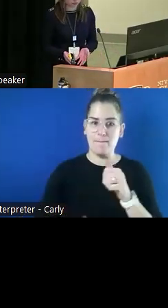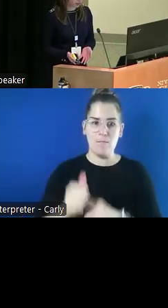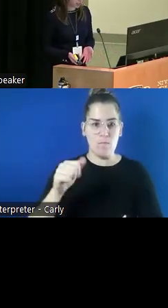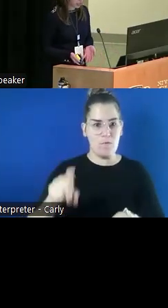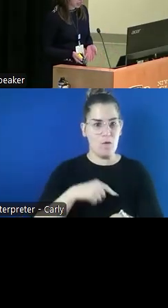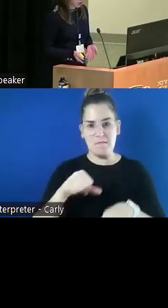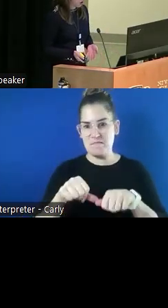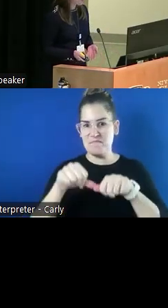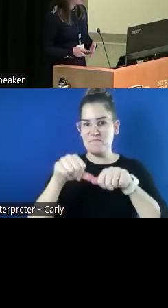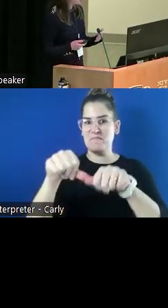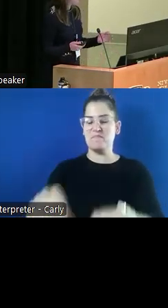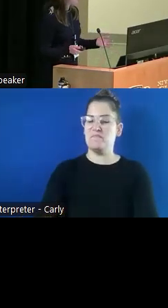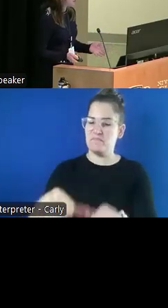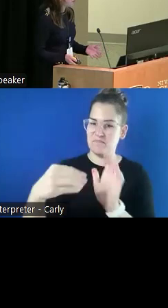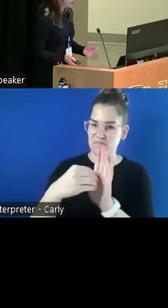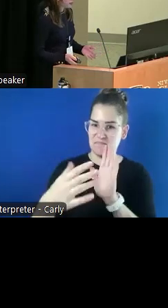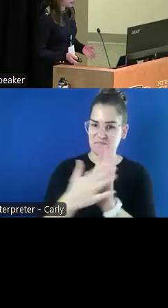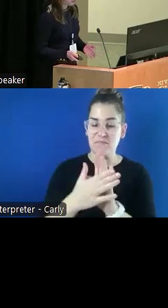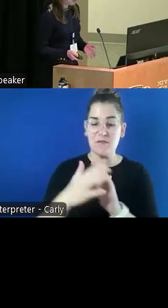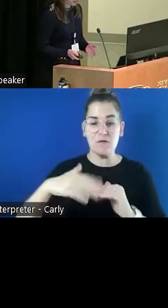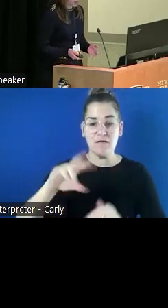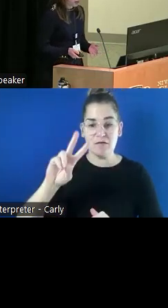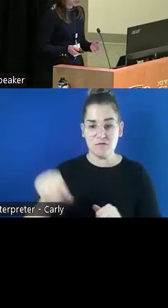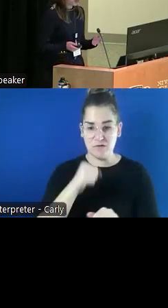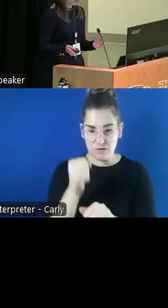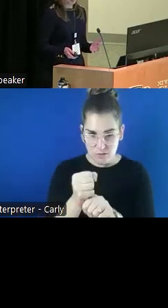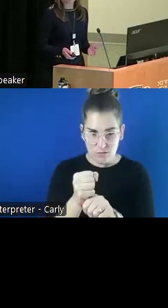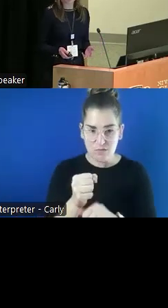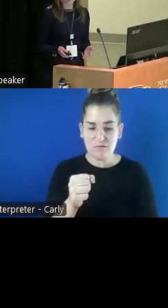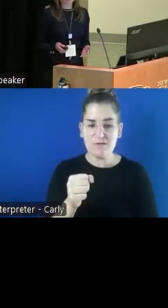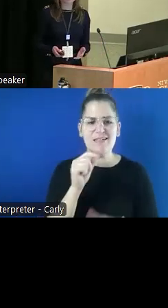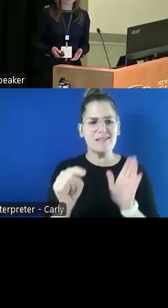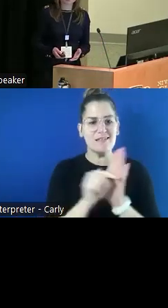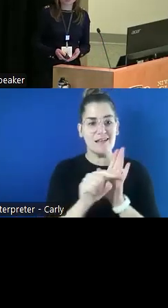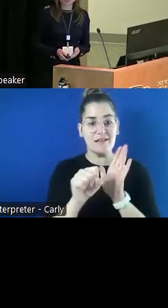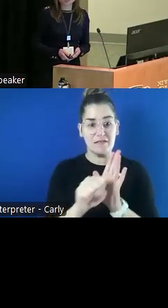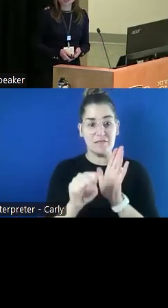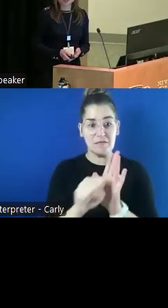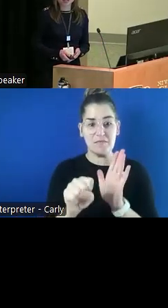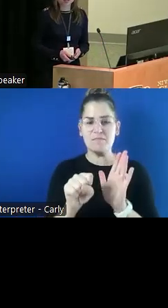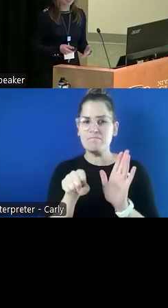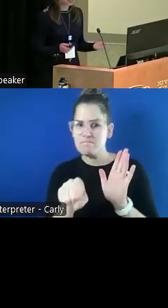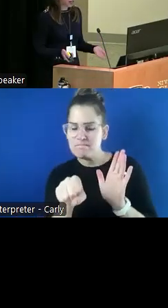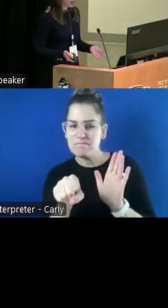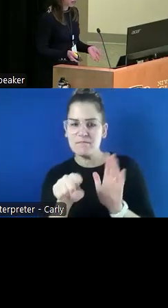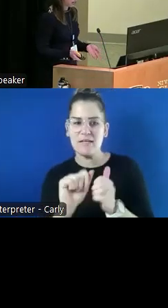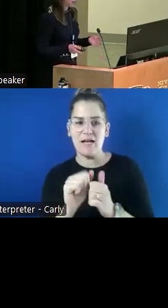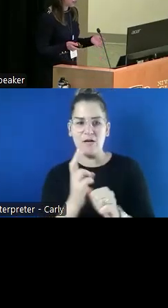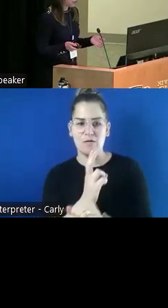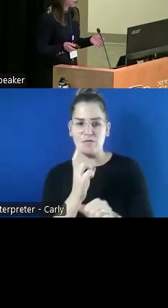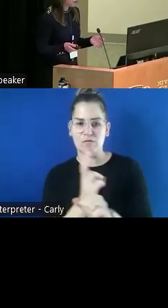population. Over a 24-month period, negative symptoms were assessed by clinicians using a